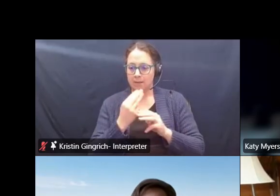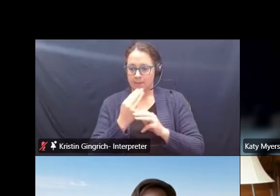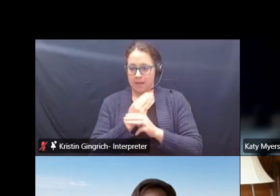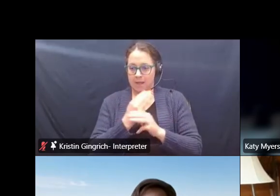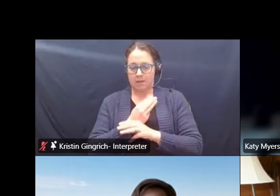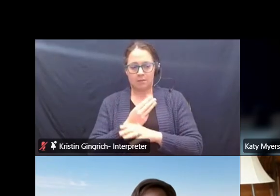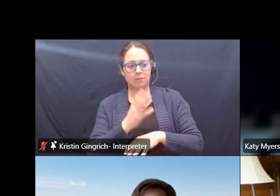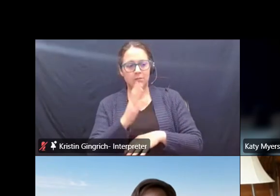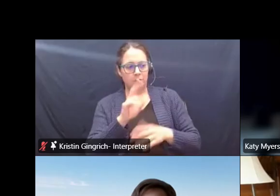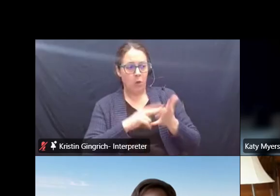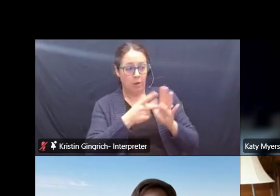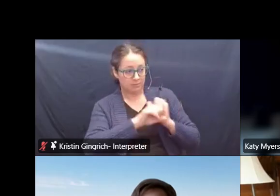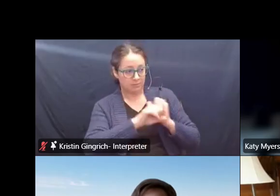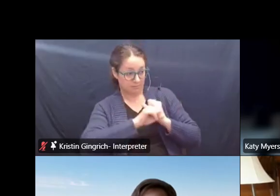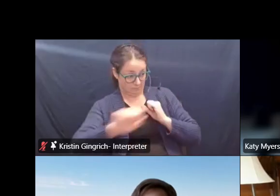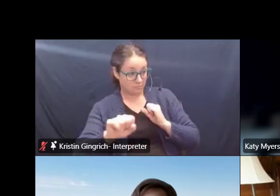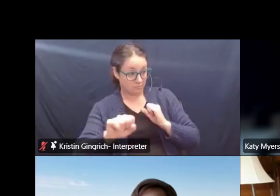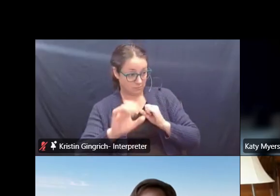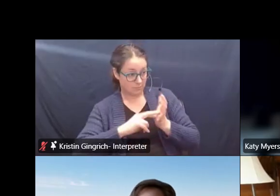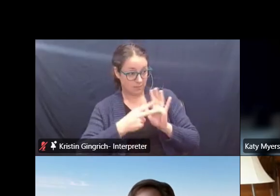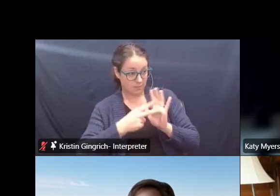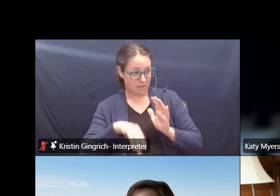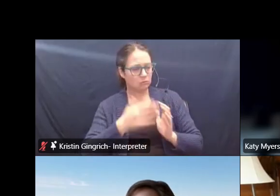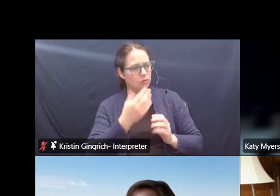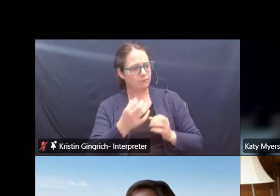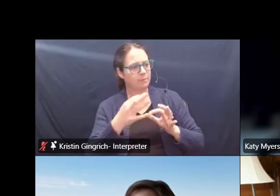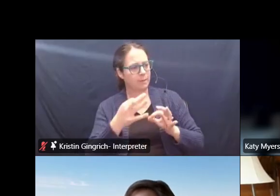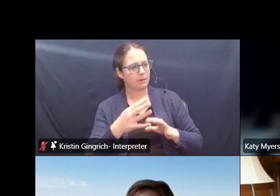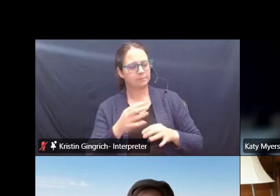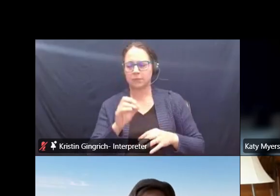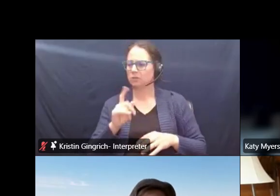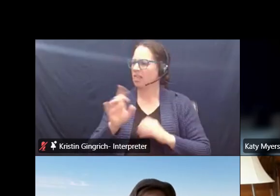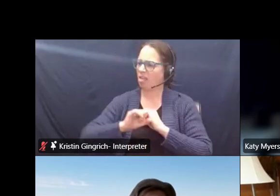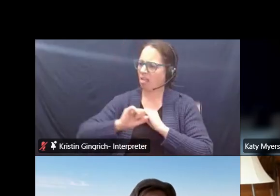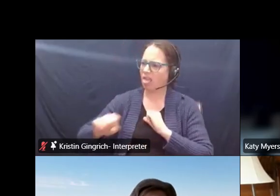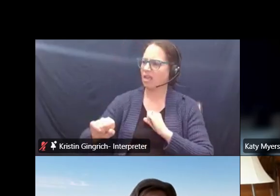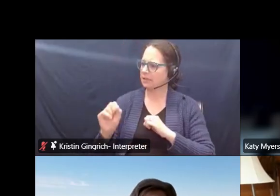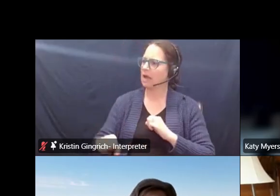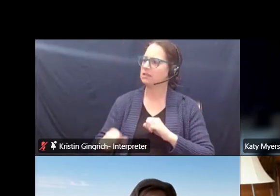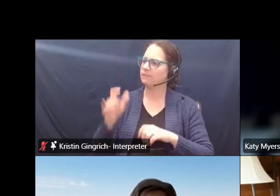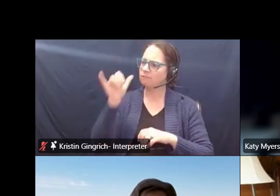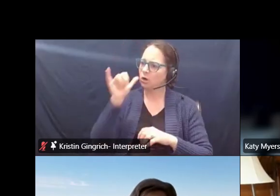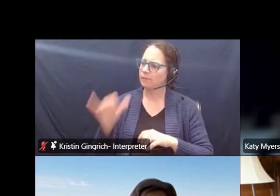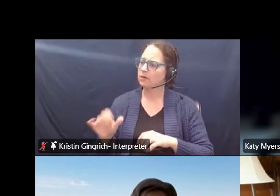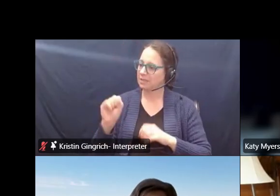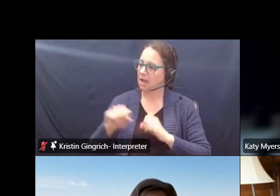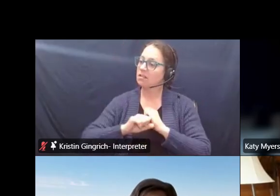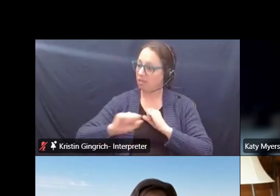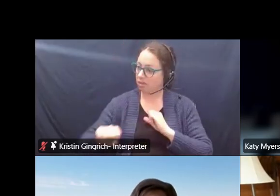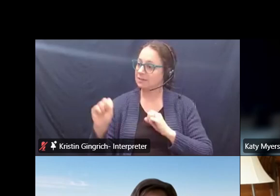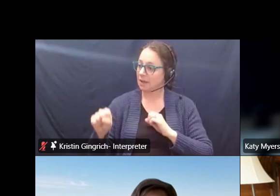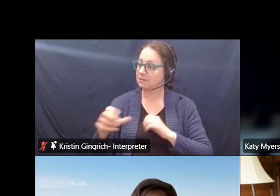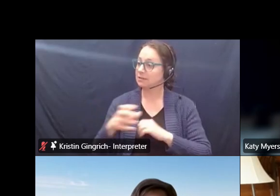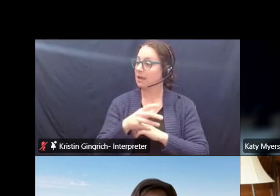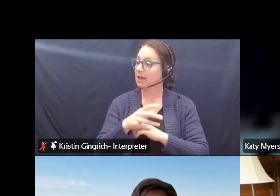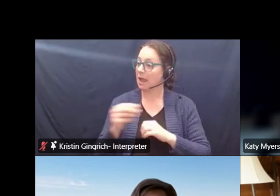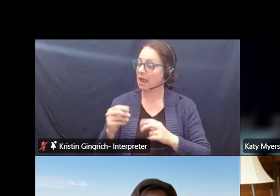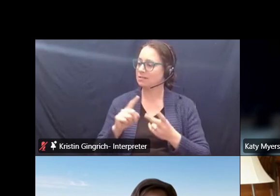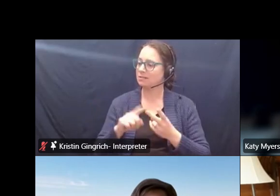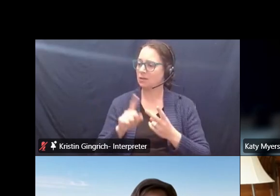is essentially it's like let's get okay. It's too prolonged. Yeah, it's too prolonged. Okay. And there's very